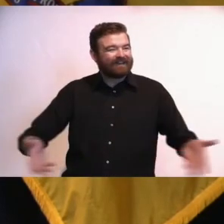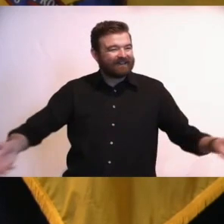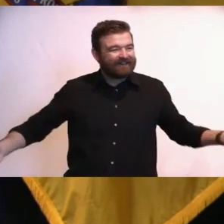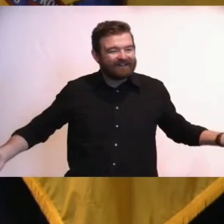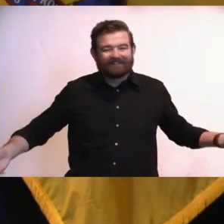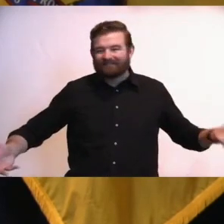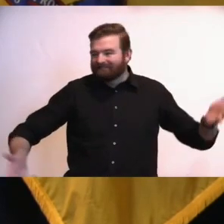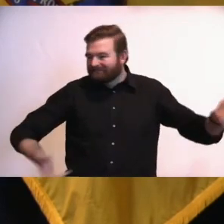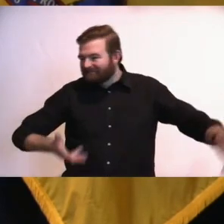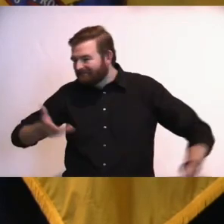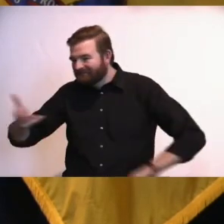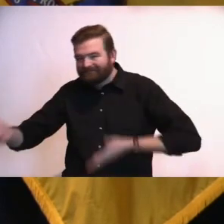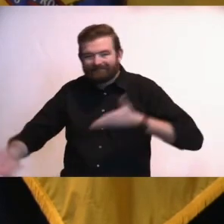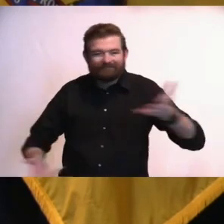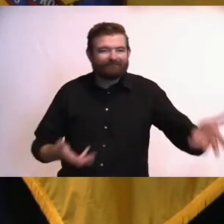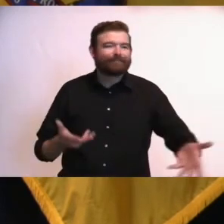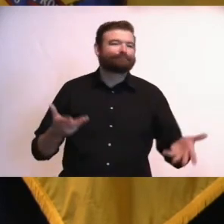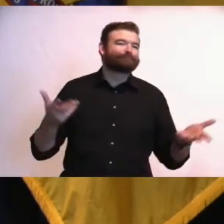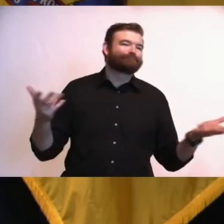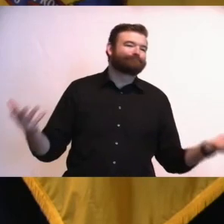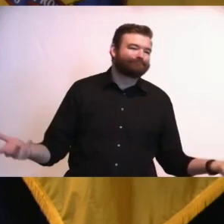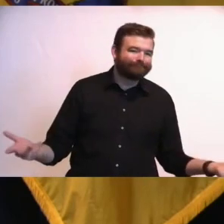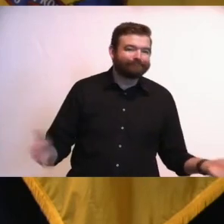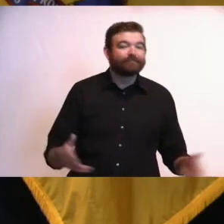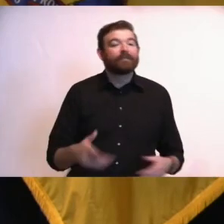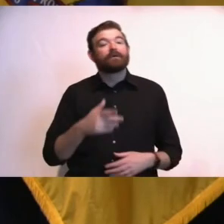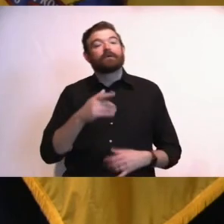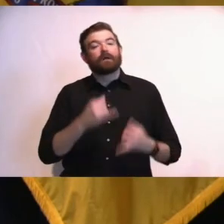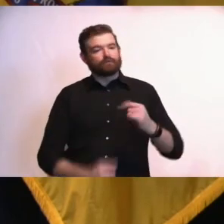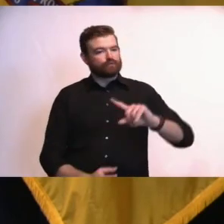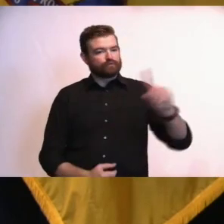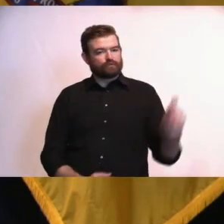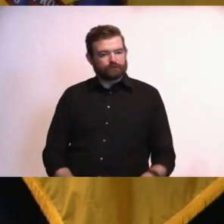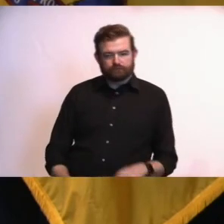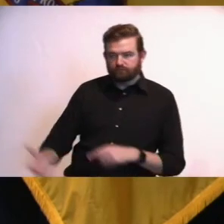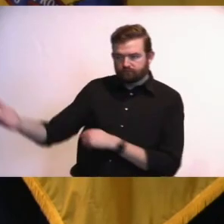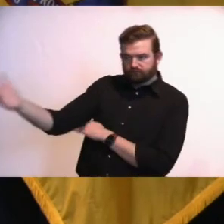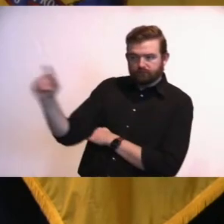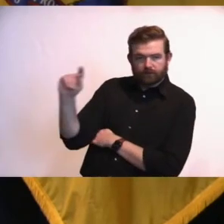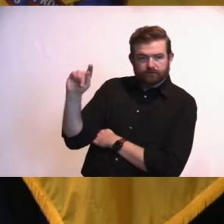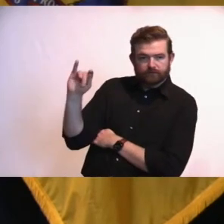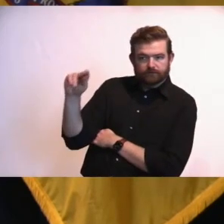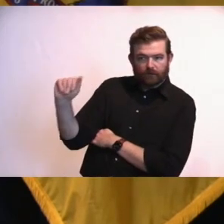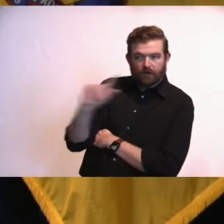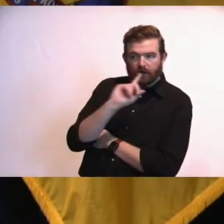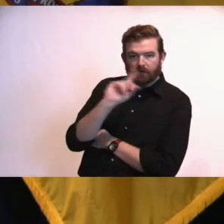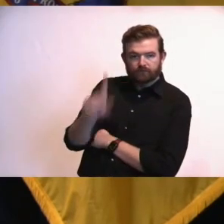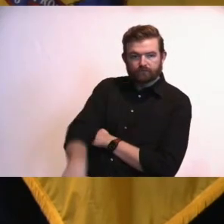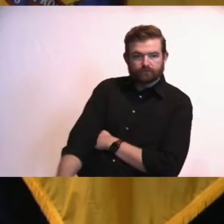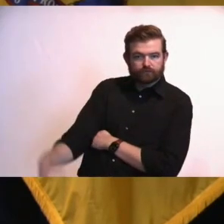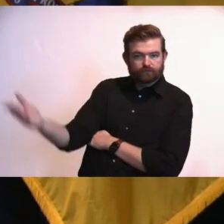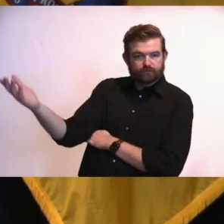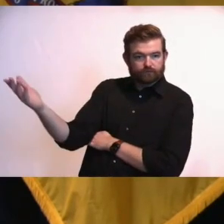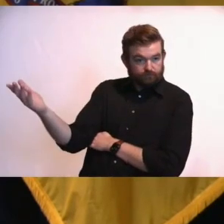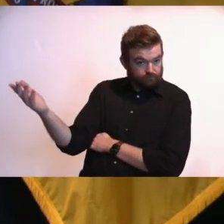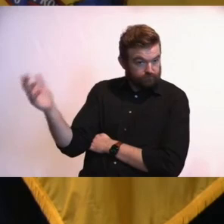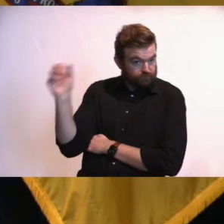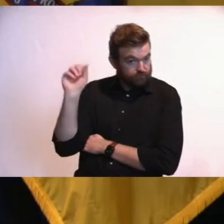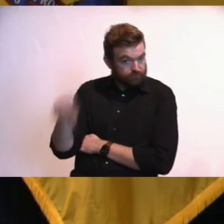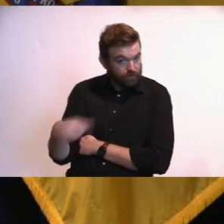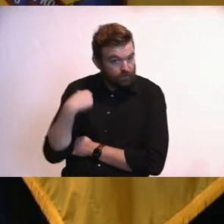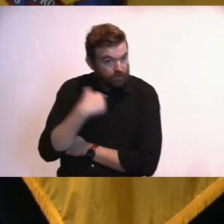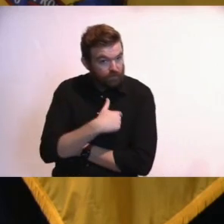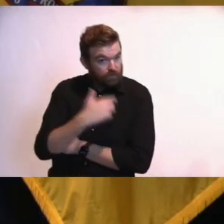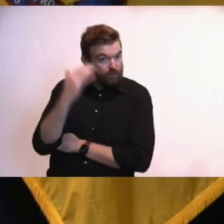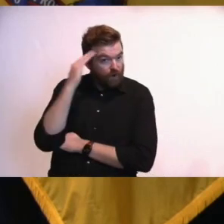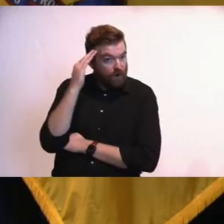So Dustin's last question, I think maybe Tina goes to you, which is, can we say for sure what the